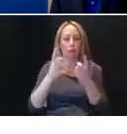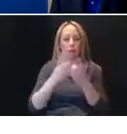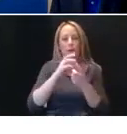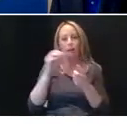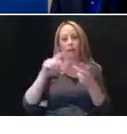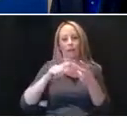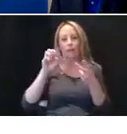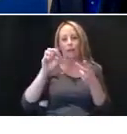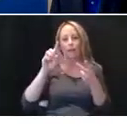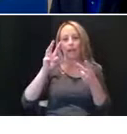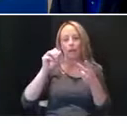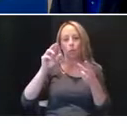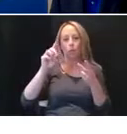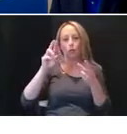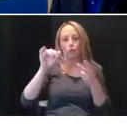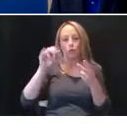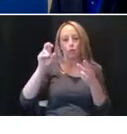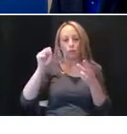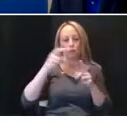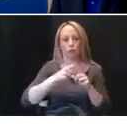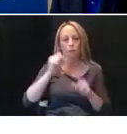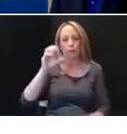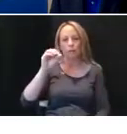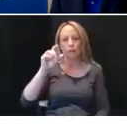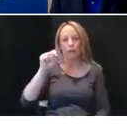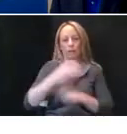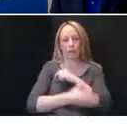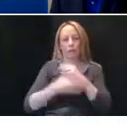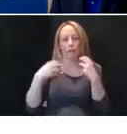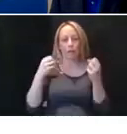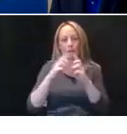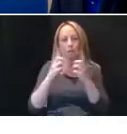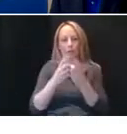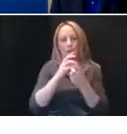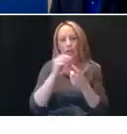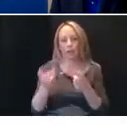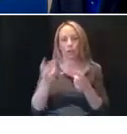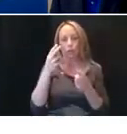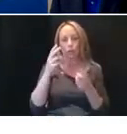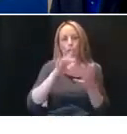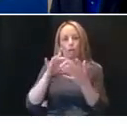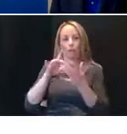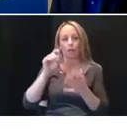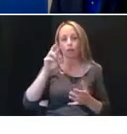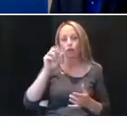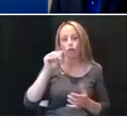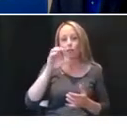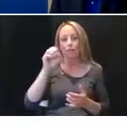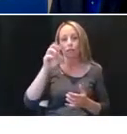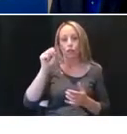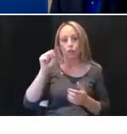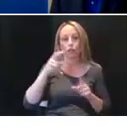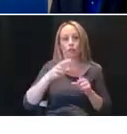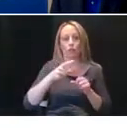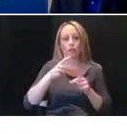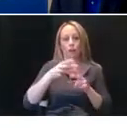the director of the Scott County Health Department. We also have two contact tracers with us. We have Leah from Scott County,